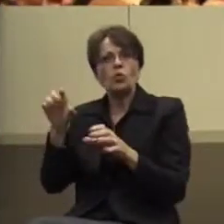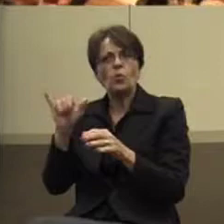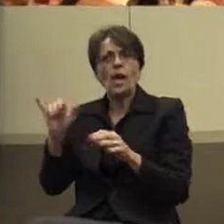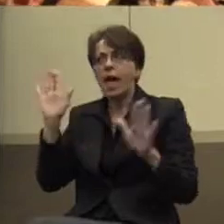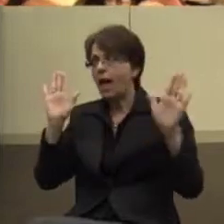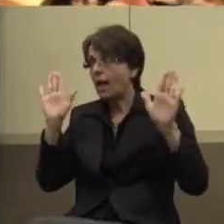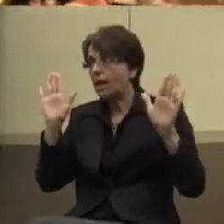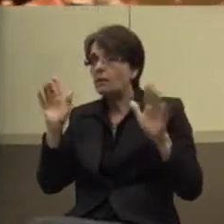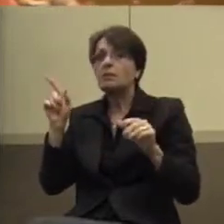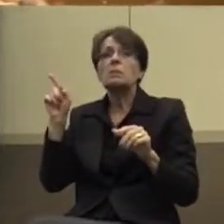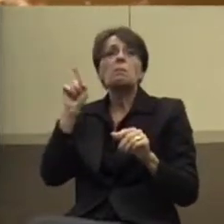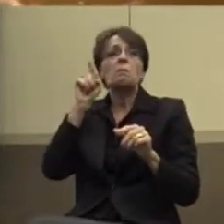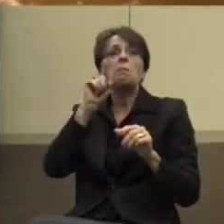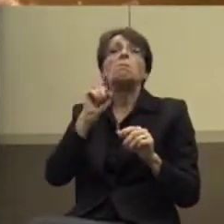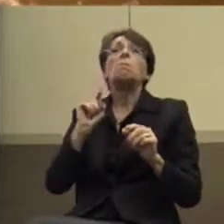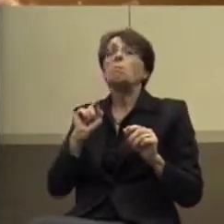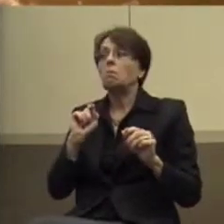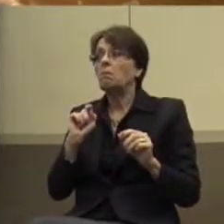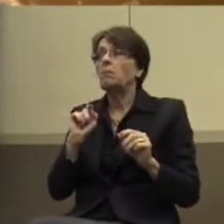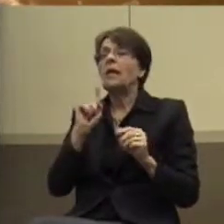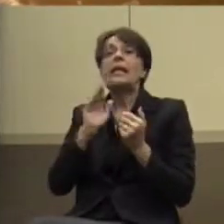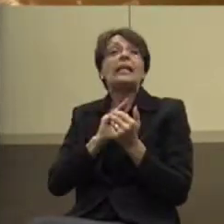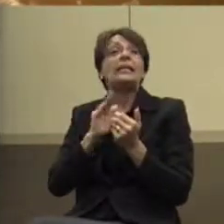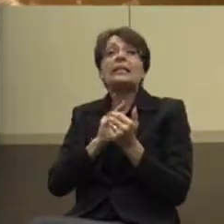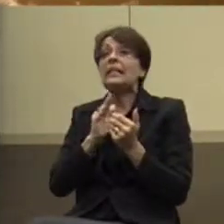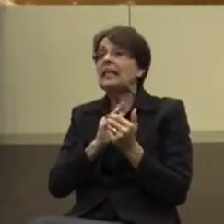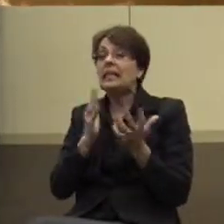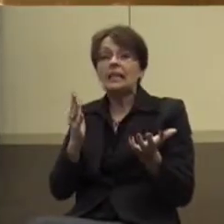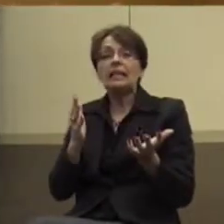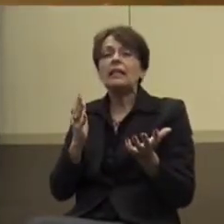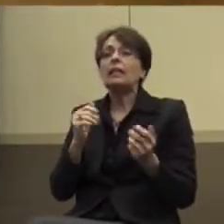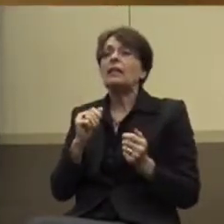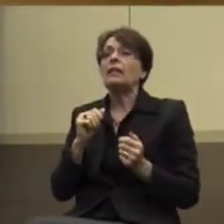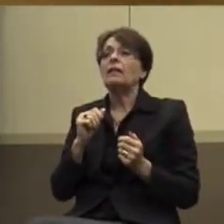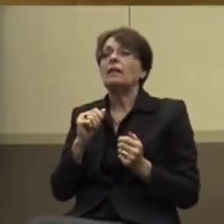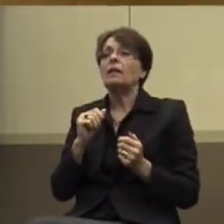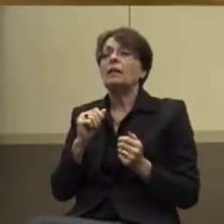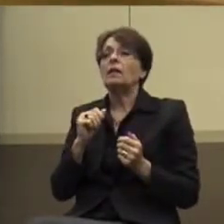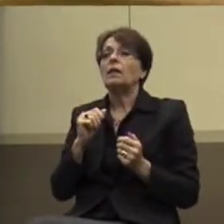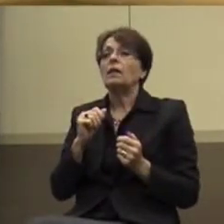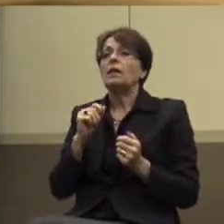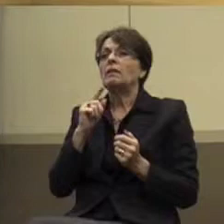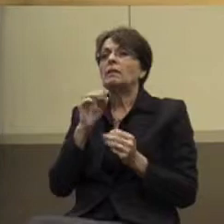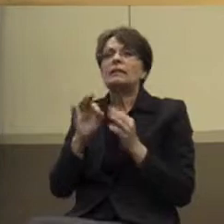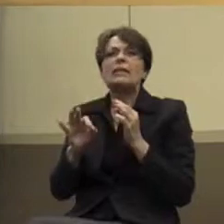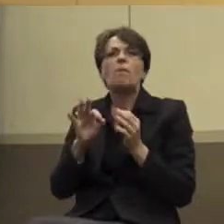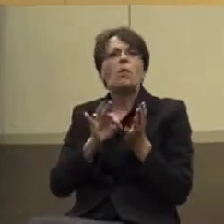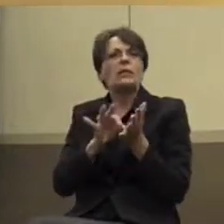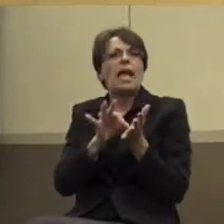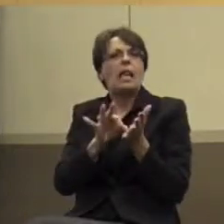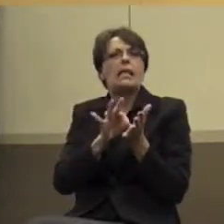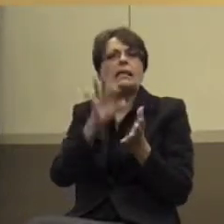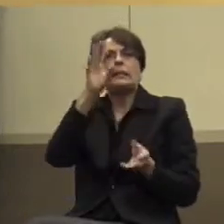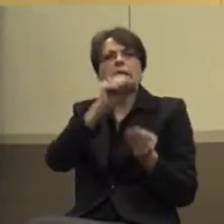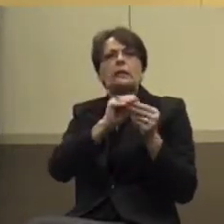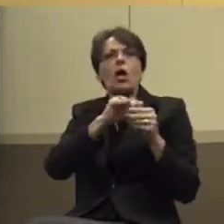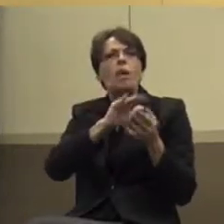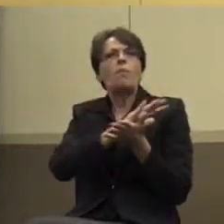You can do simple tallies on a paper. You do it to count a wide variety of